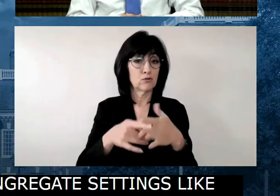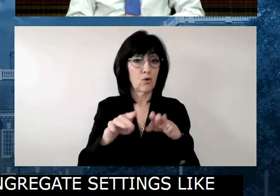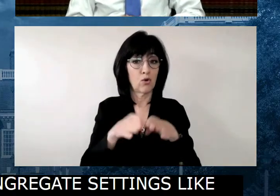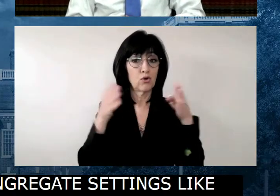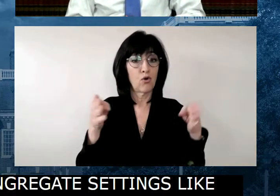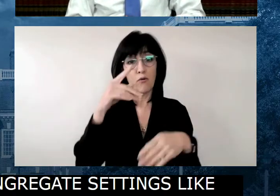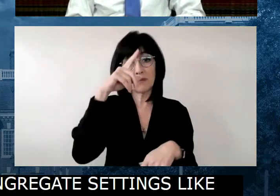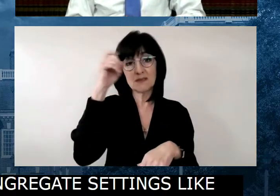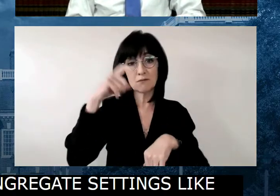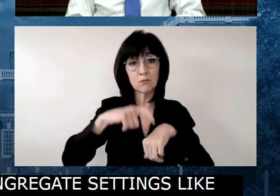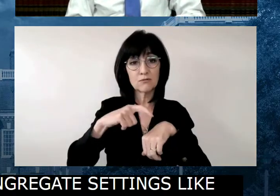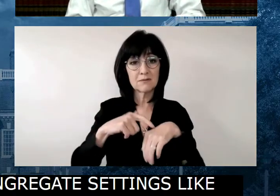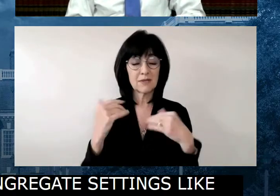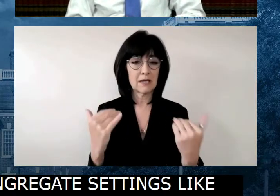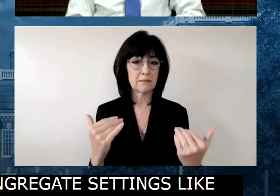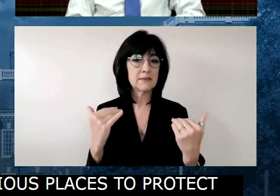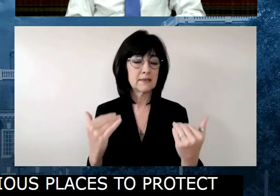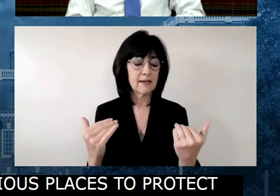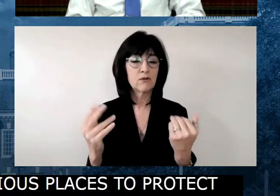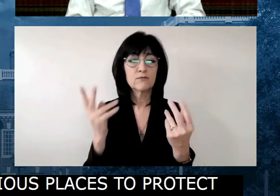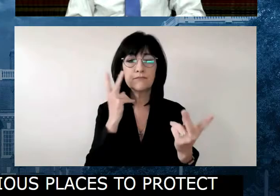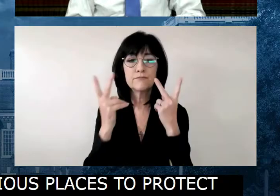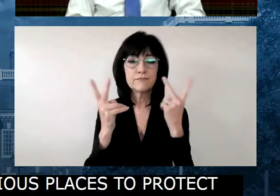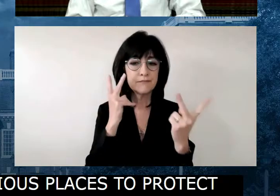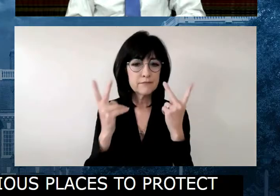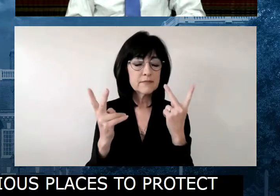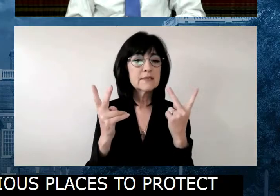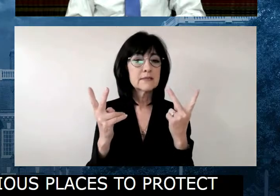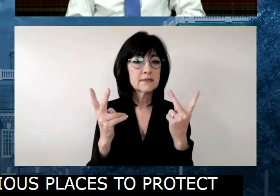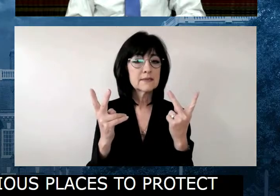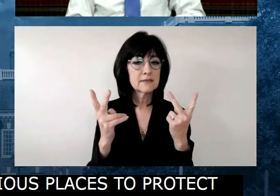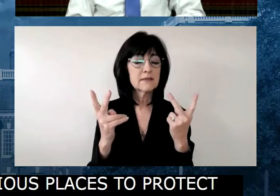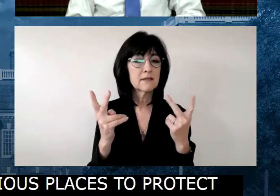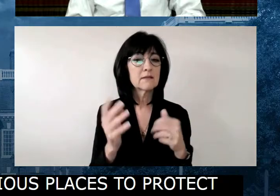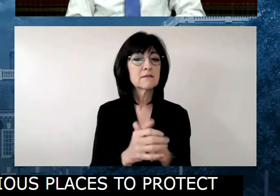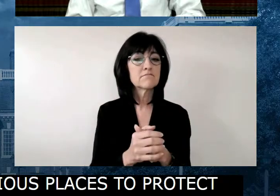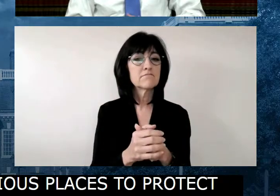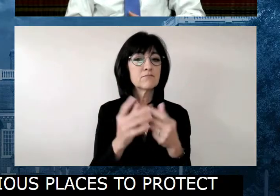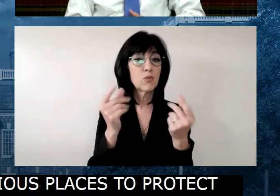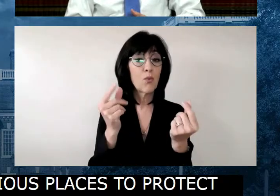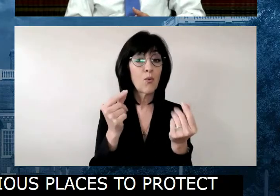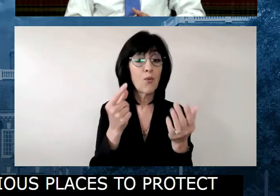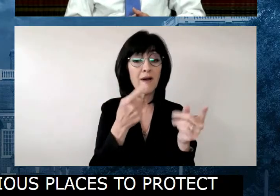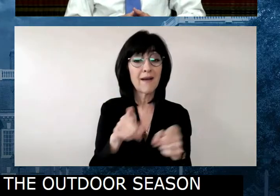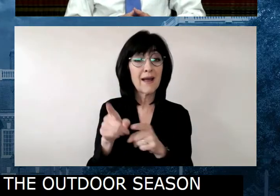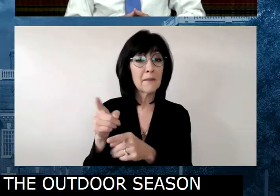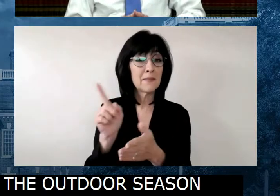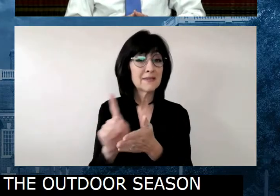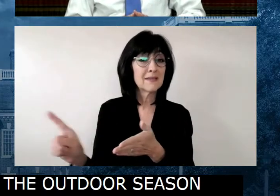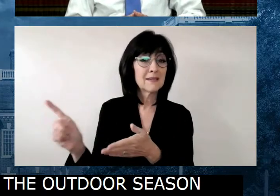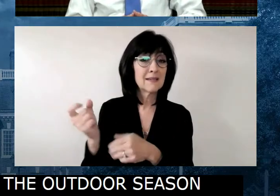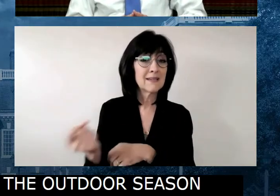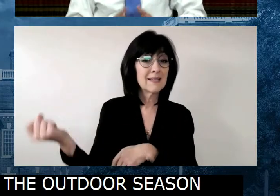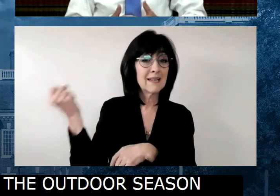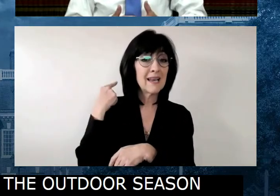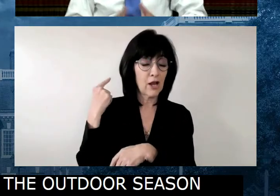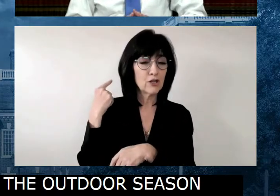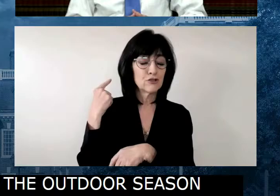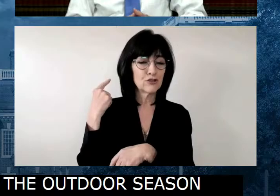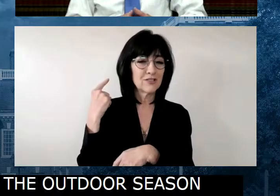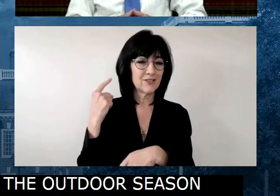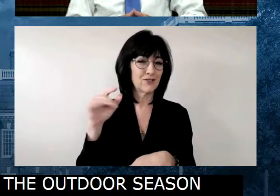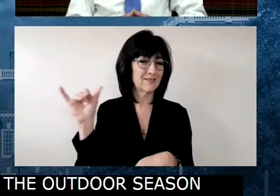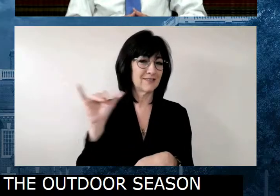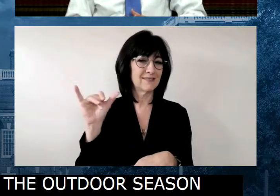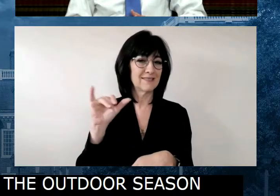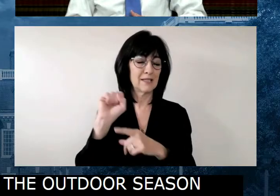see similar to what we saw last late spring and early summer, a reduction in cases. Now, of